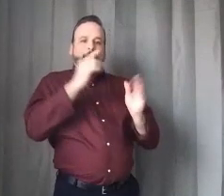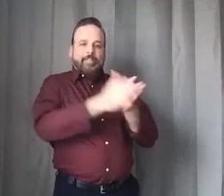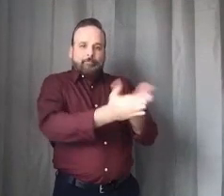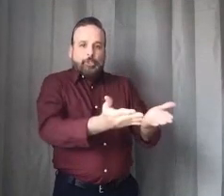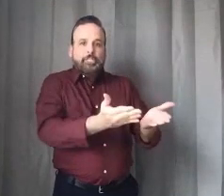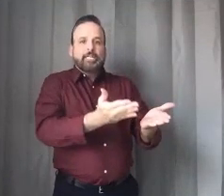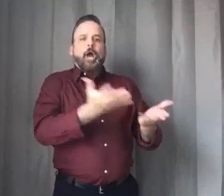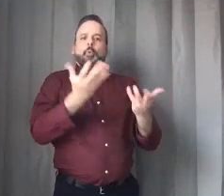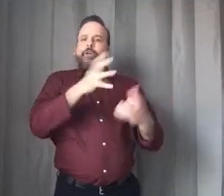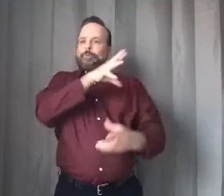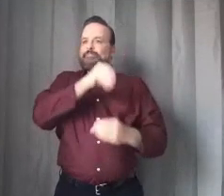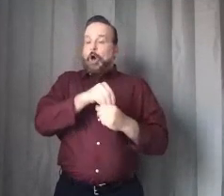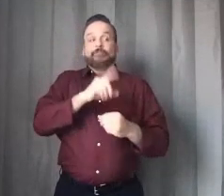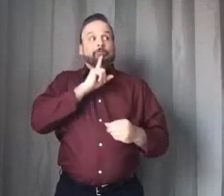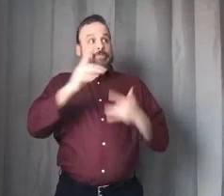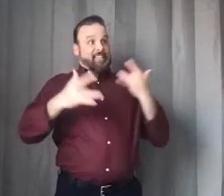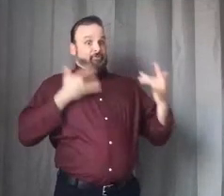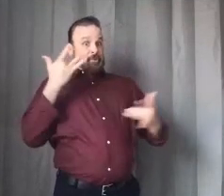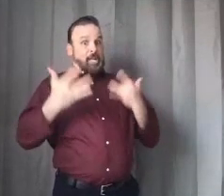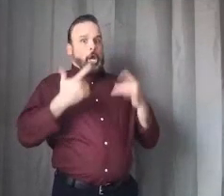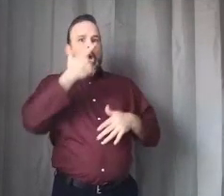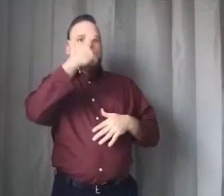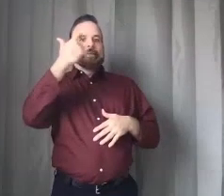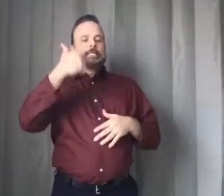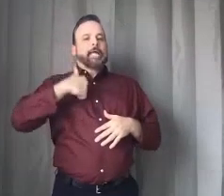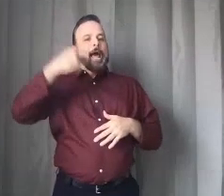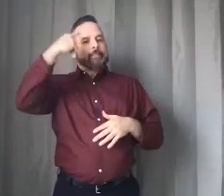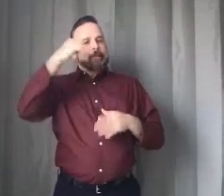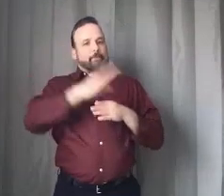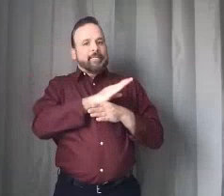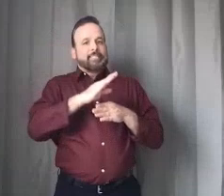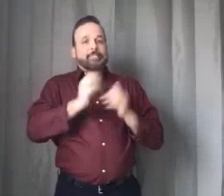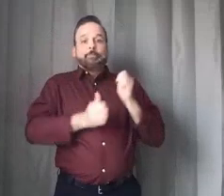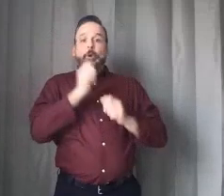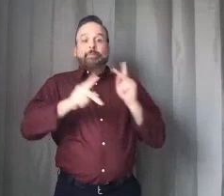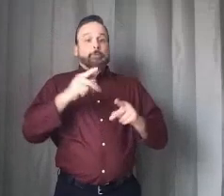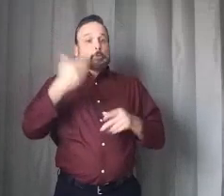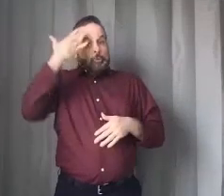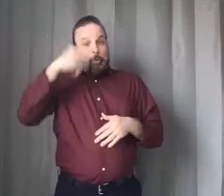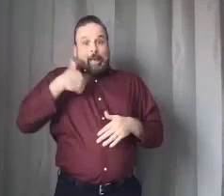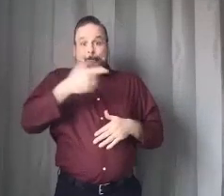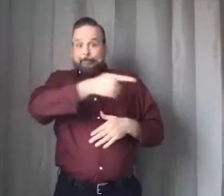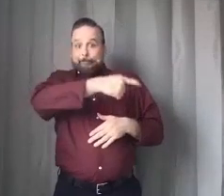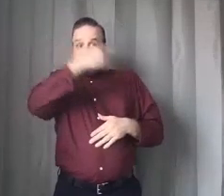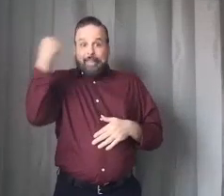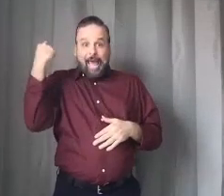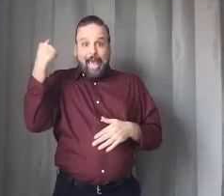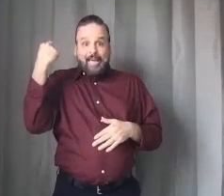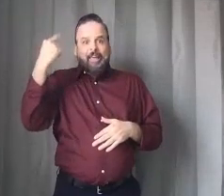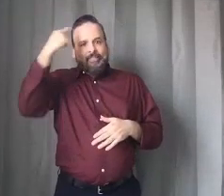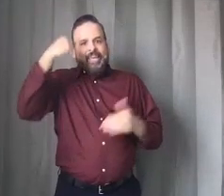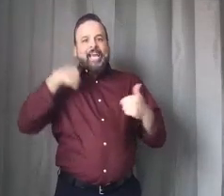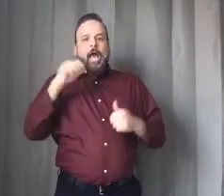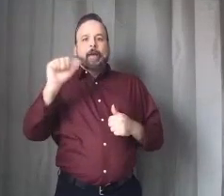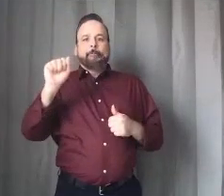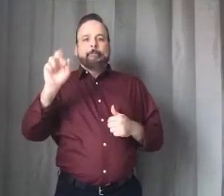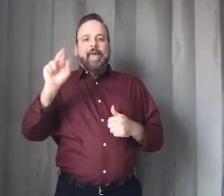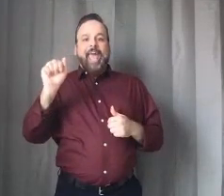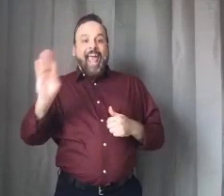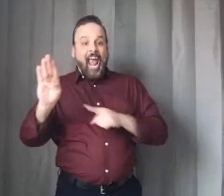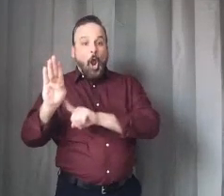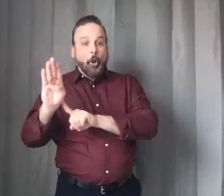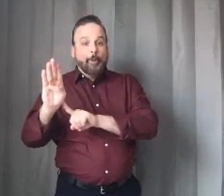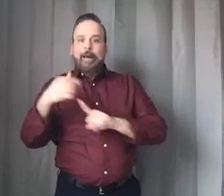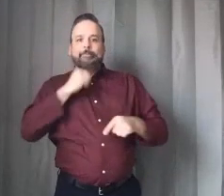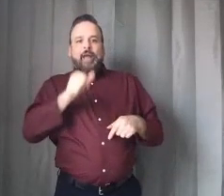thrilled because I think in the industry, most people don't know that I'm Black. They really clock me as like Arab, which I'm not. So that was really